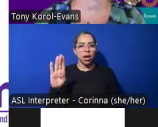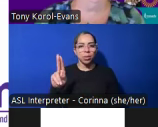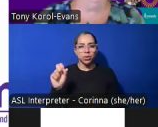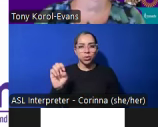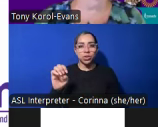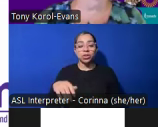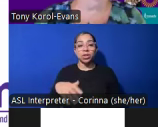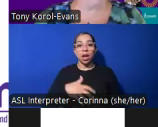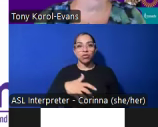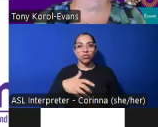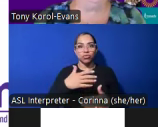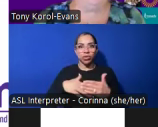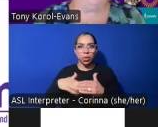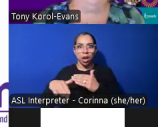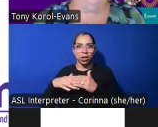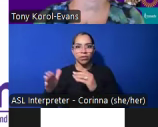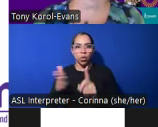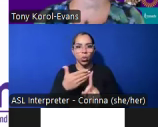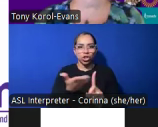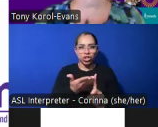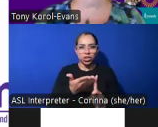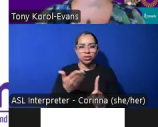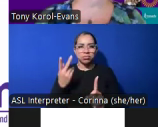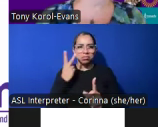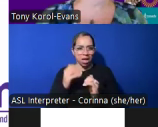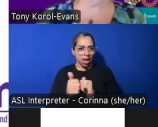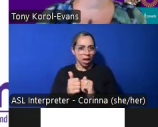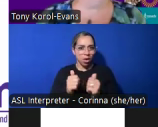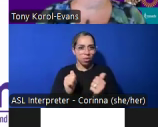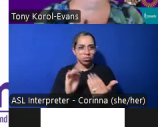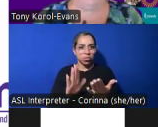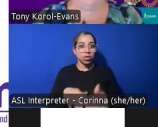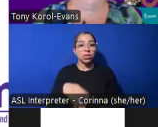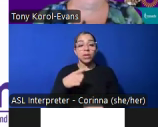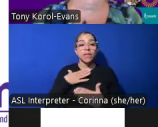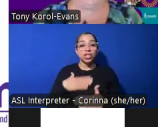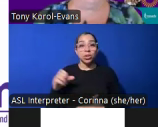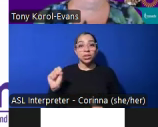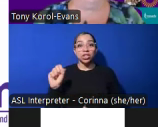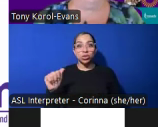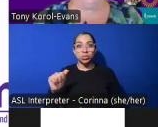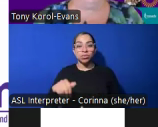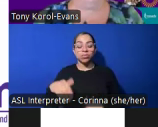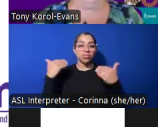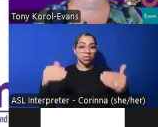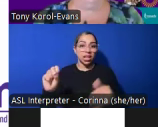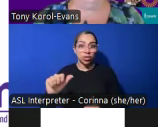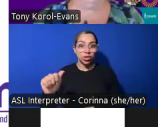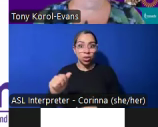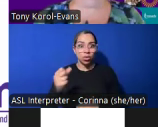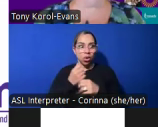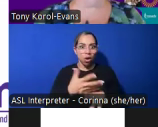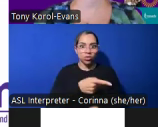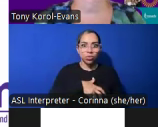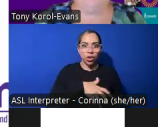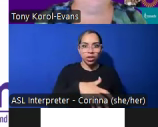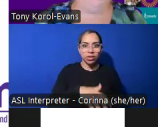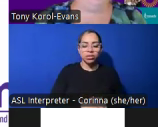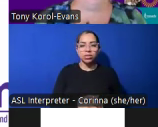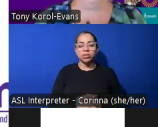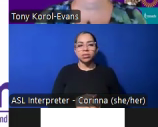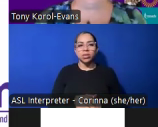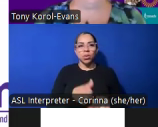coercion. So physical and sexual abuse, sexually assaulting somebody to get them pregnant, right? Coercing